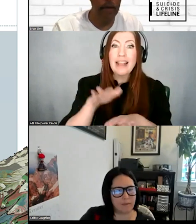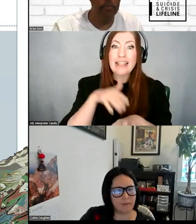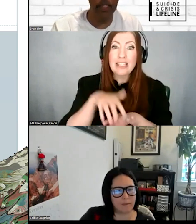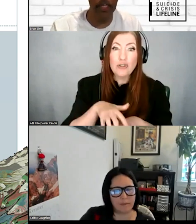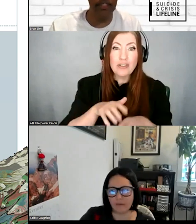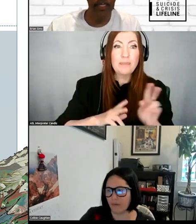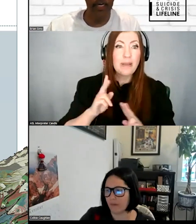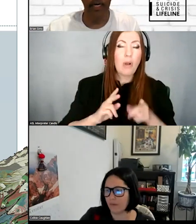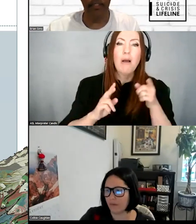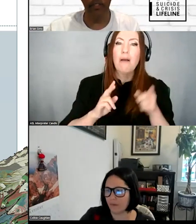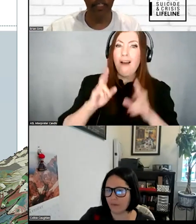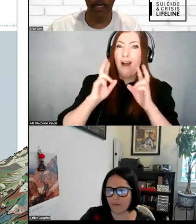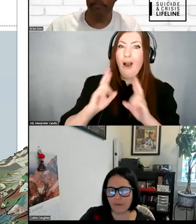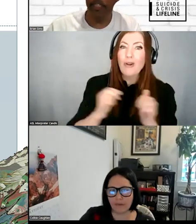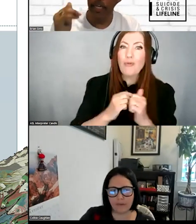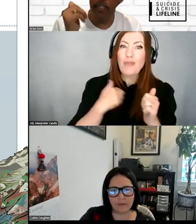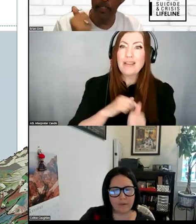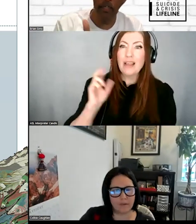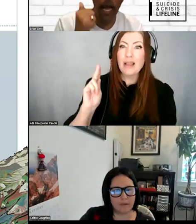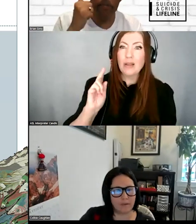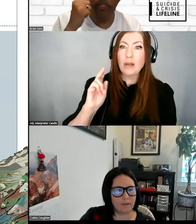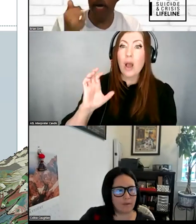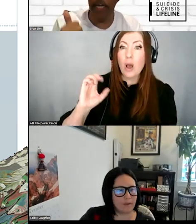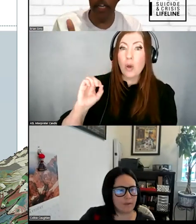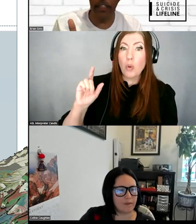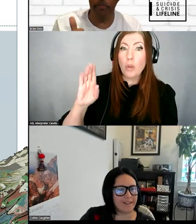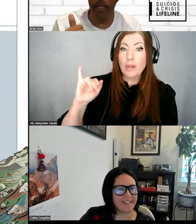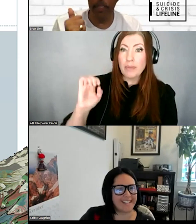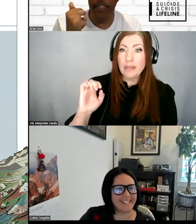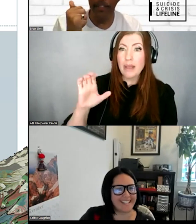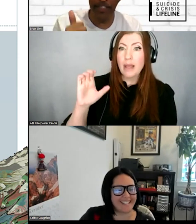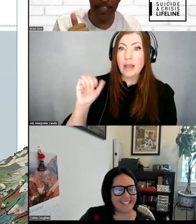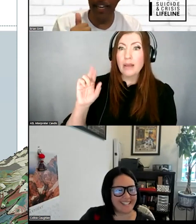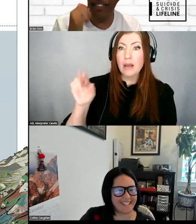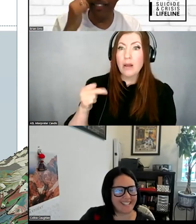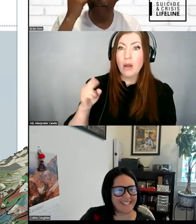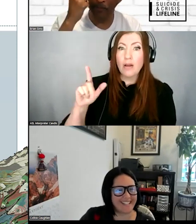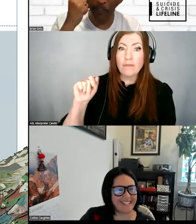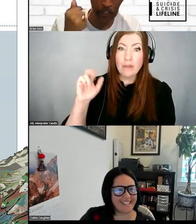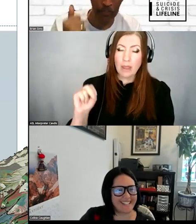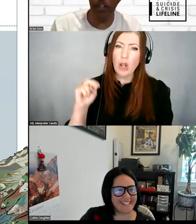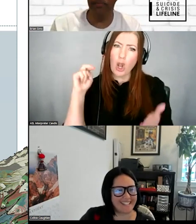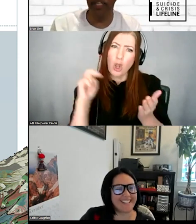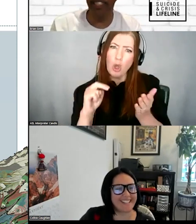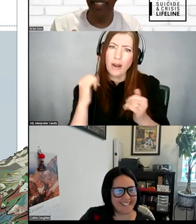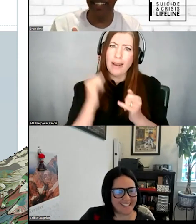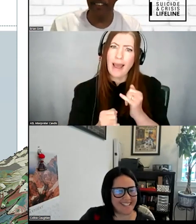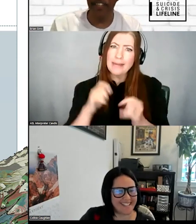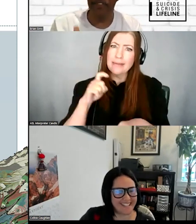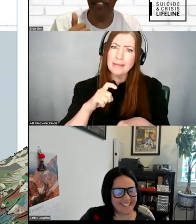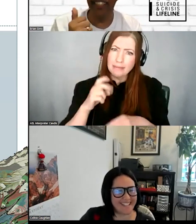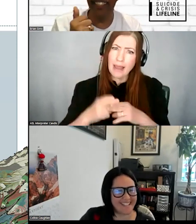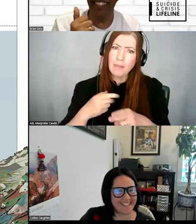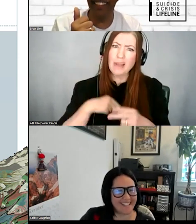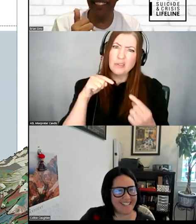to have with us Colbie Caughlan. And Colbie, I'm going to apologize up front because I looked at that last name and I was really struggling with